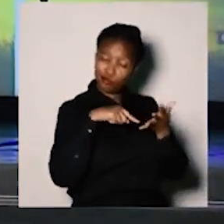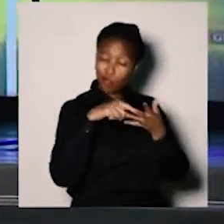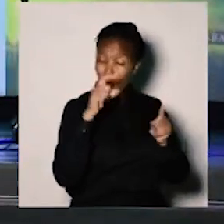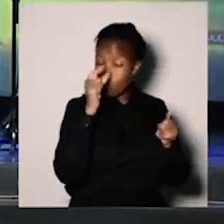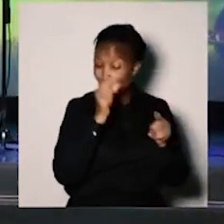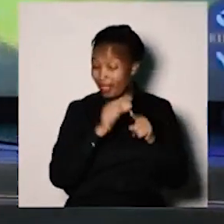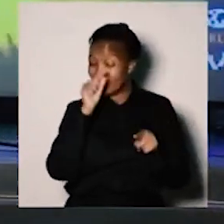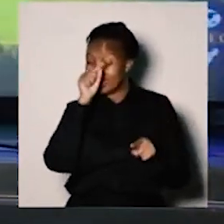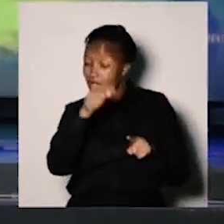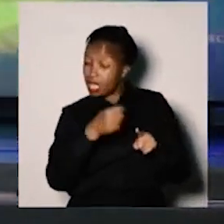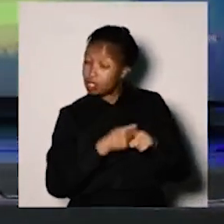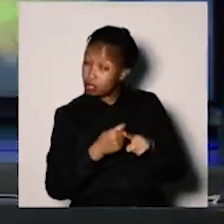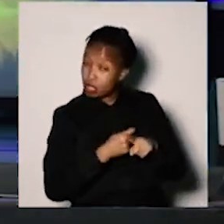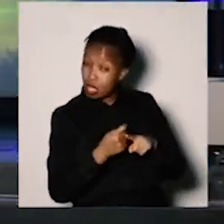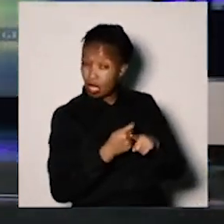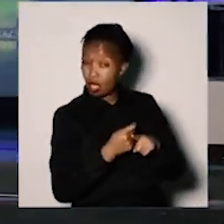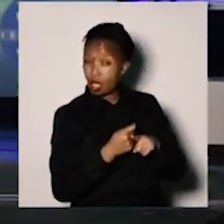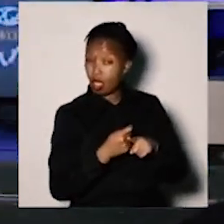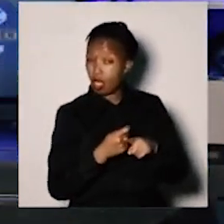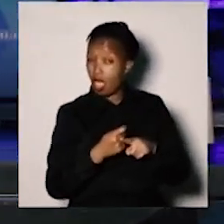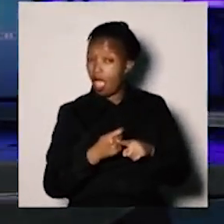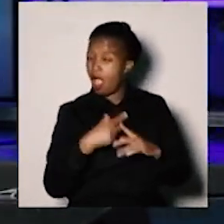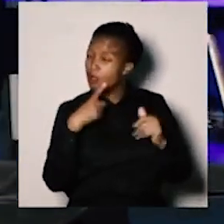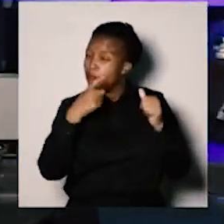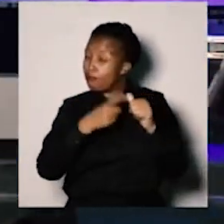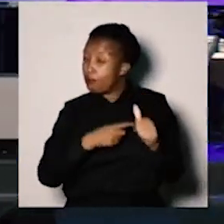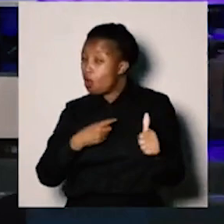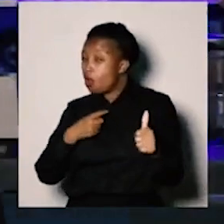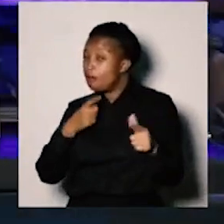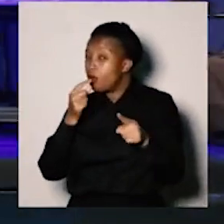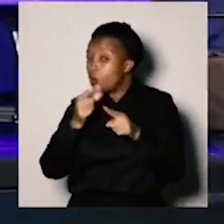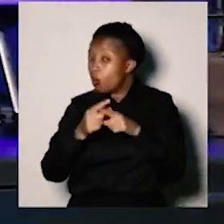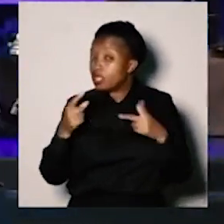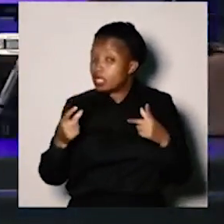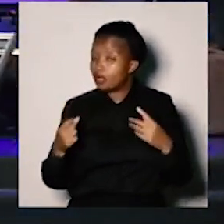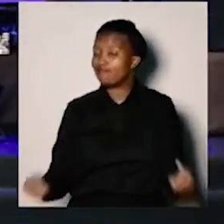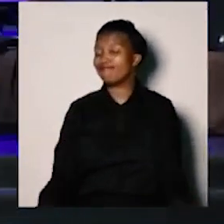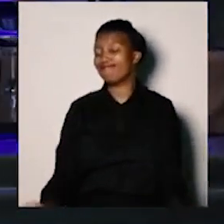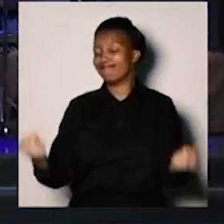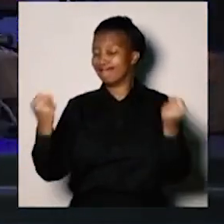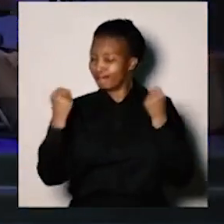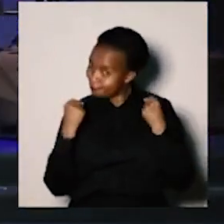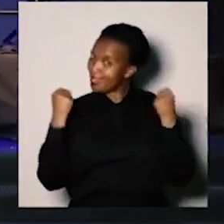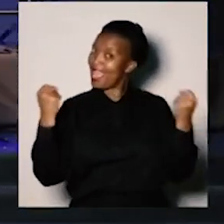gymnazo is where we derive the word gymnasium.